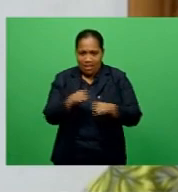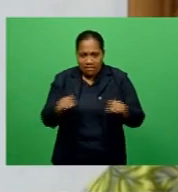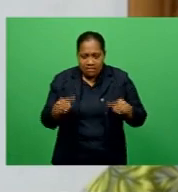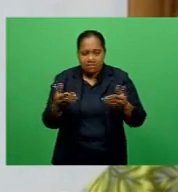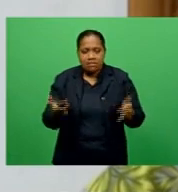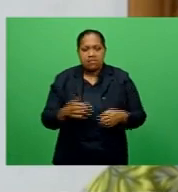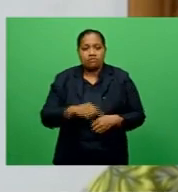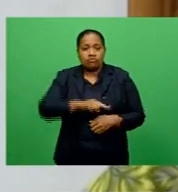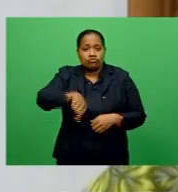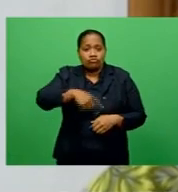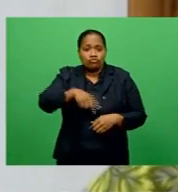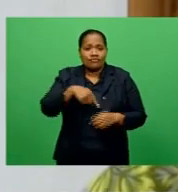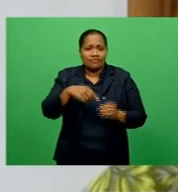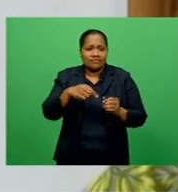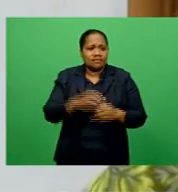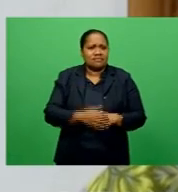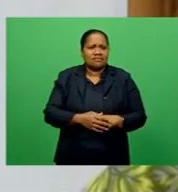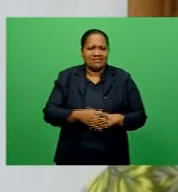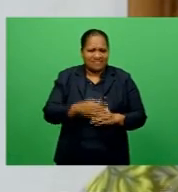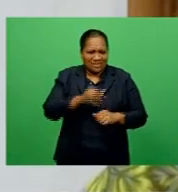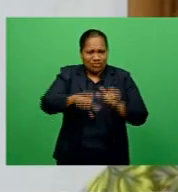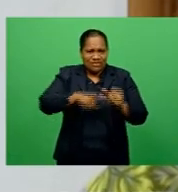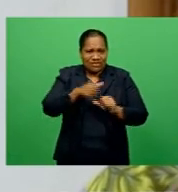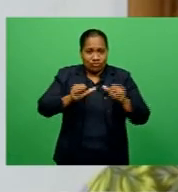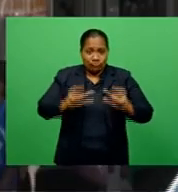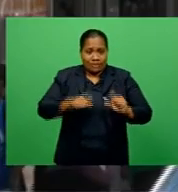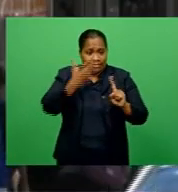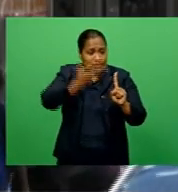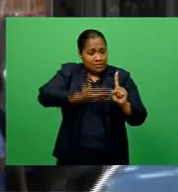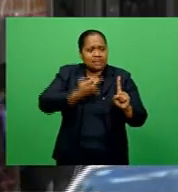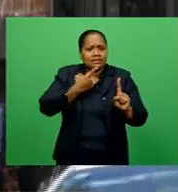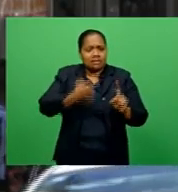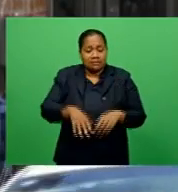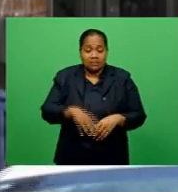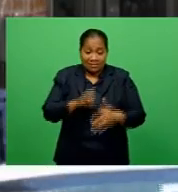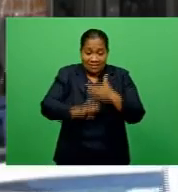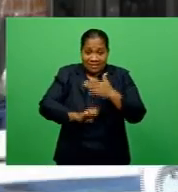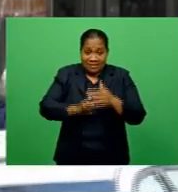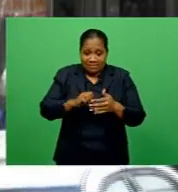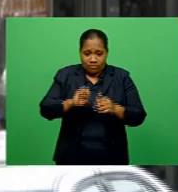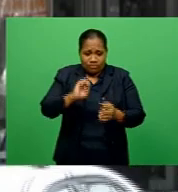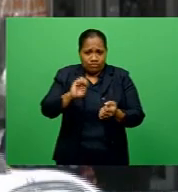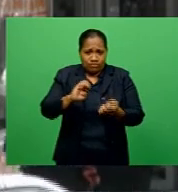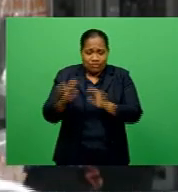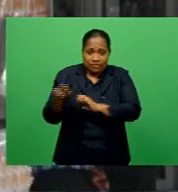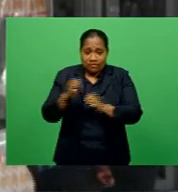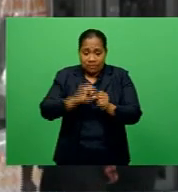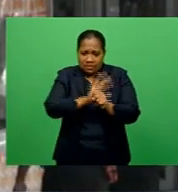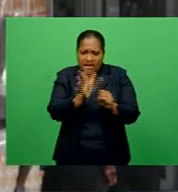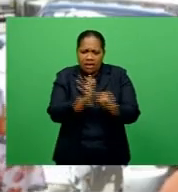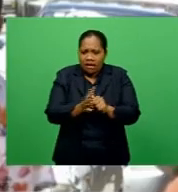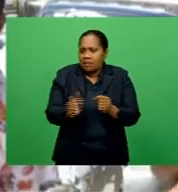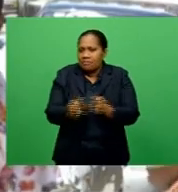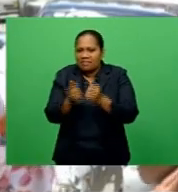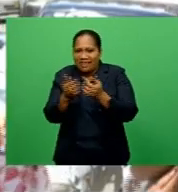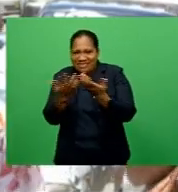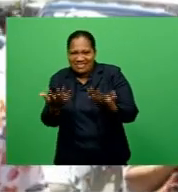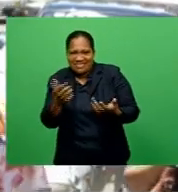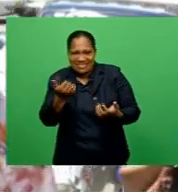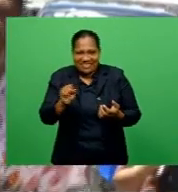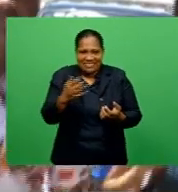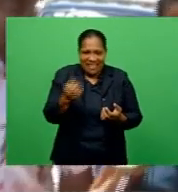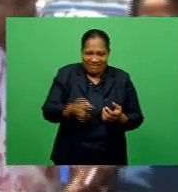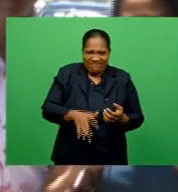President Jitesh Patel says with the effects of COVID-19 still being felt by many, they have worked out best deals